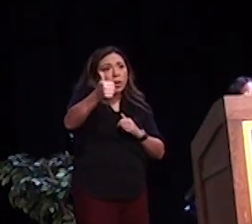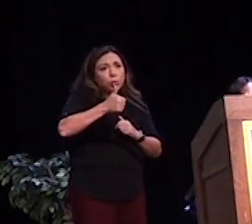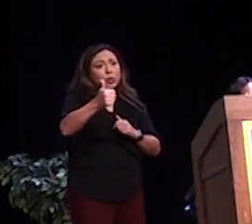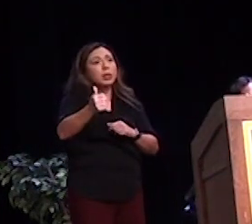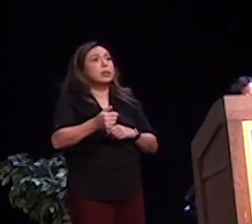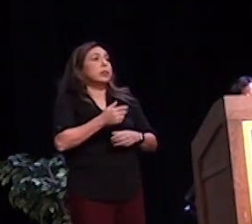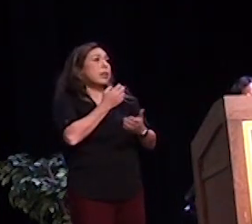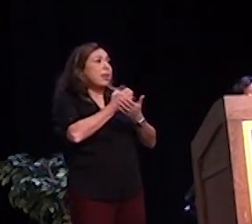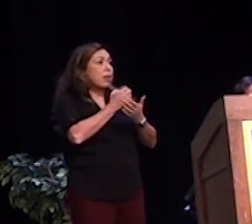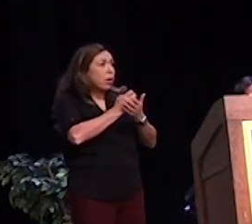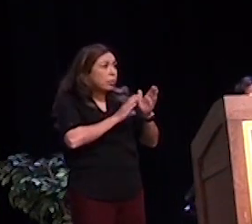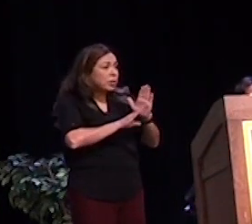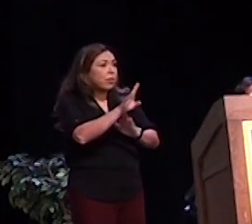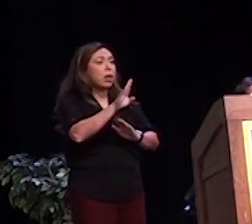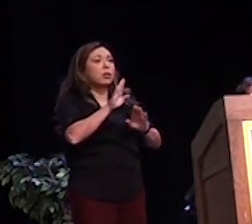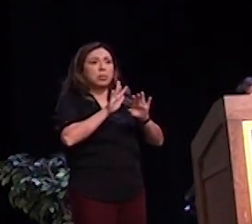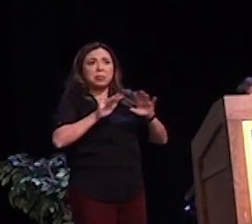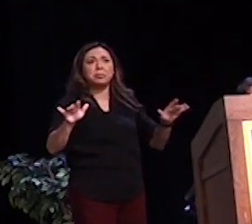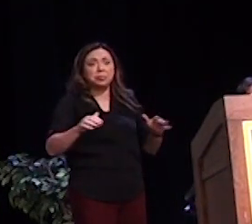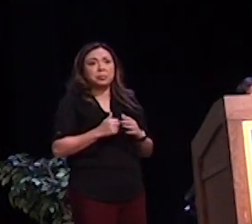transportation, and economic development.